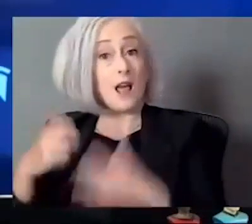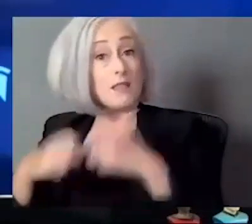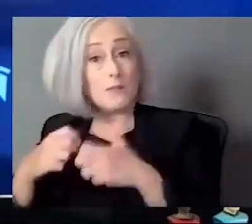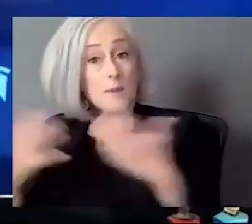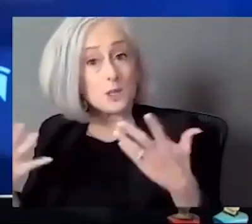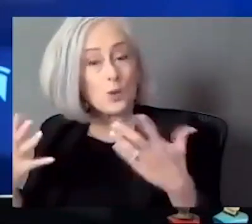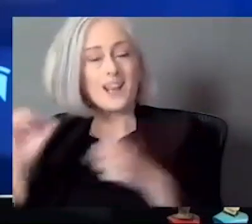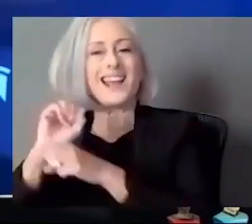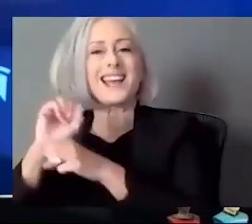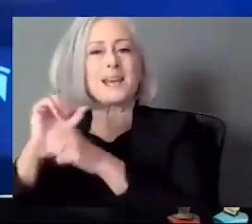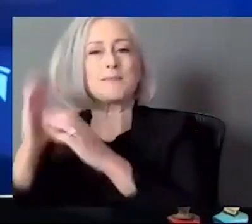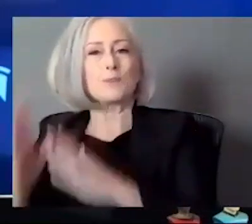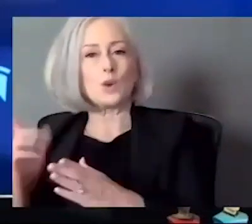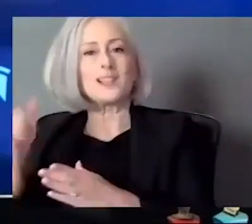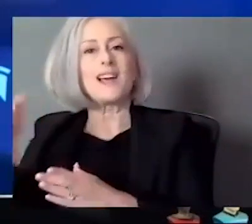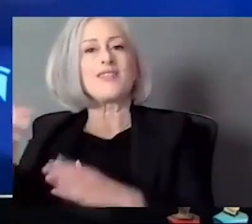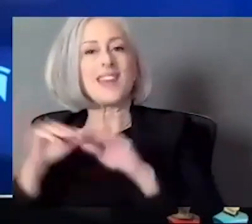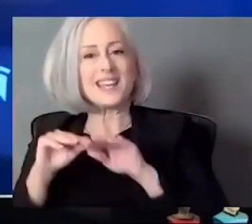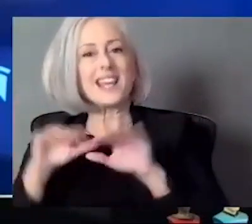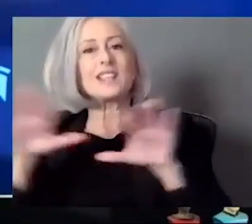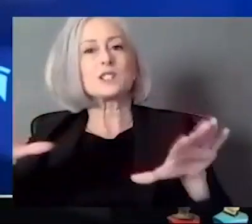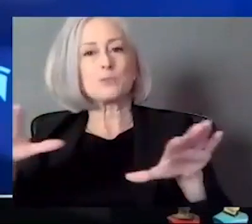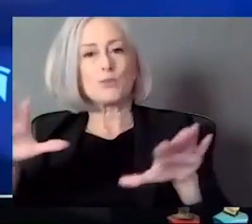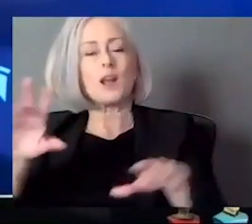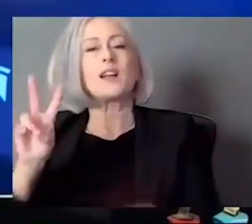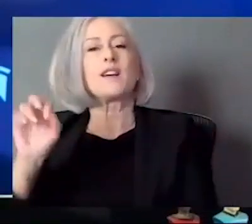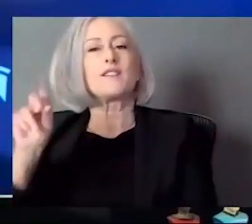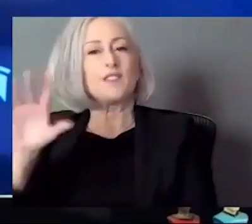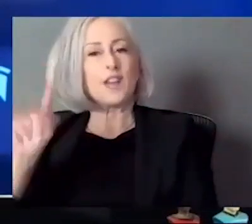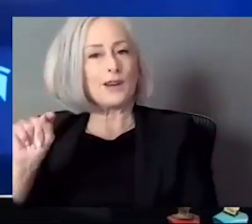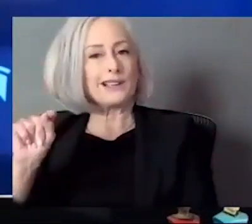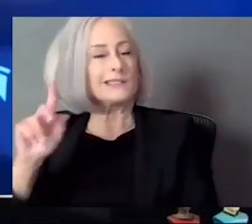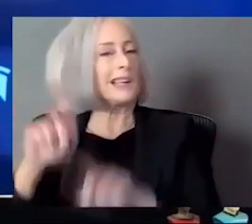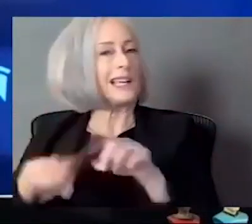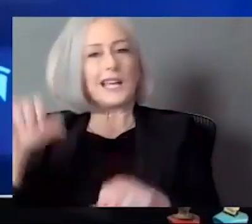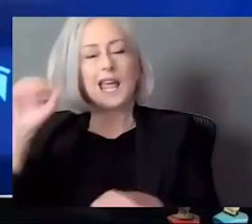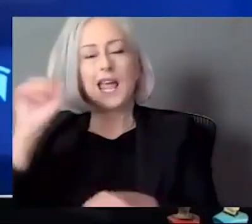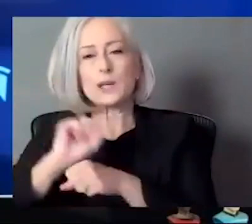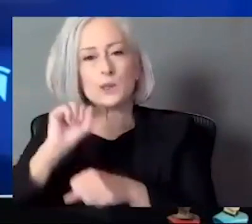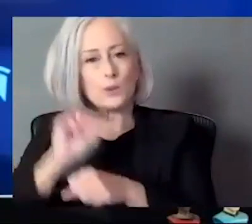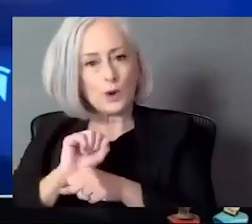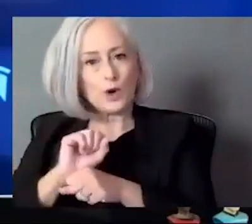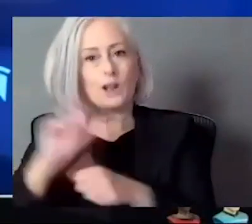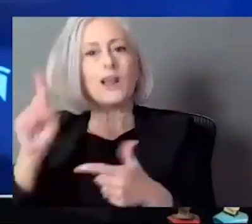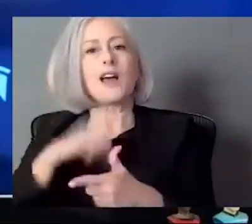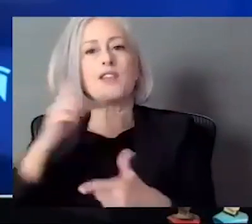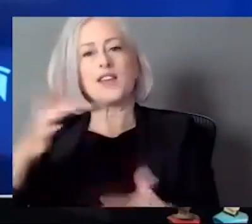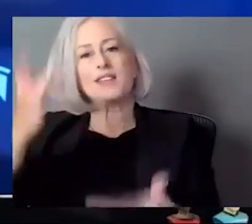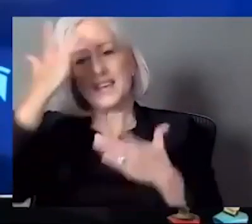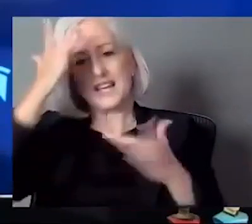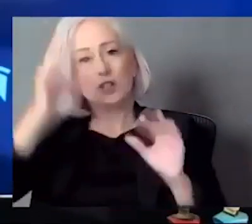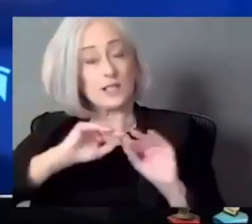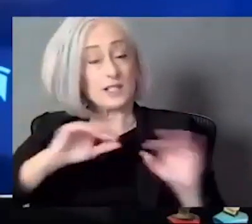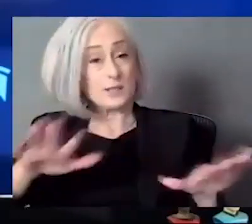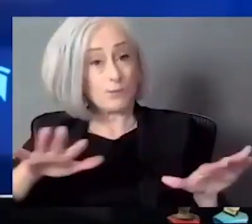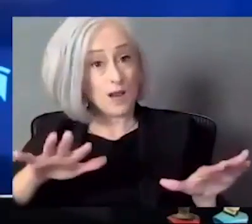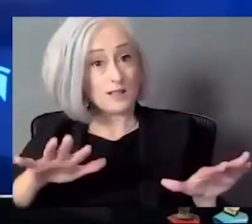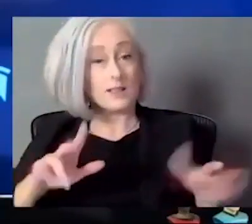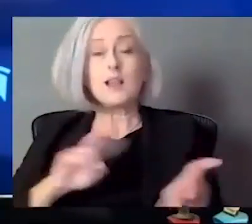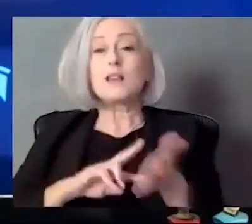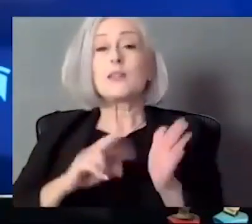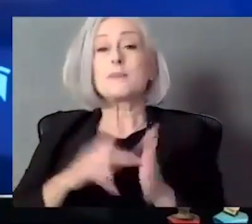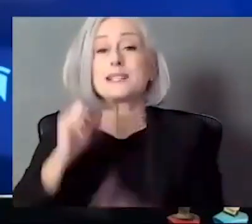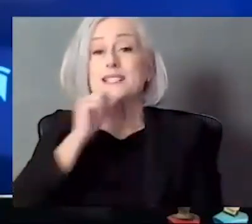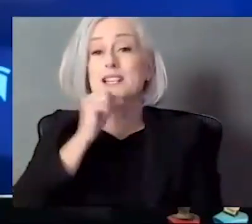still spread the variant, and then they can't work, and then they can be sick, and then we can jeopardize the people in senior living through a different route. There may not be enough people to take care of